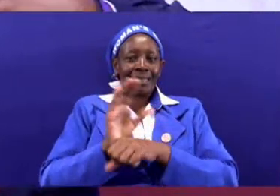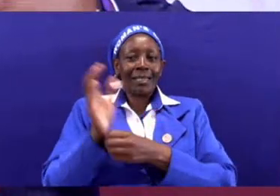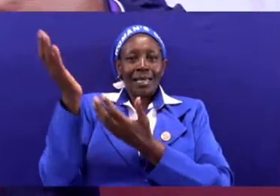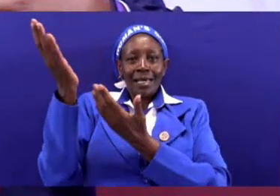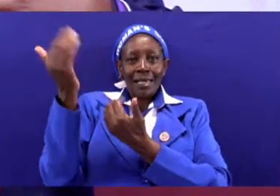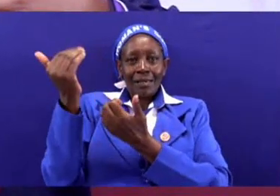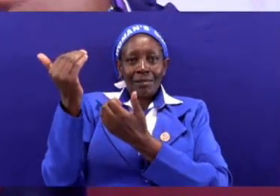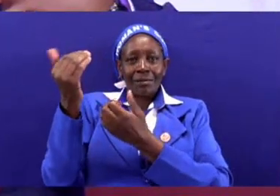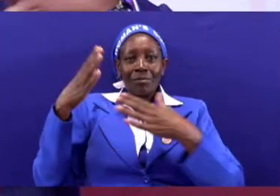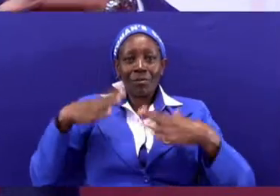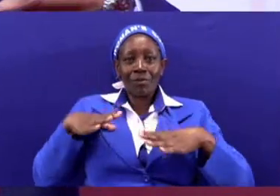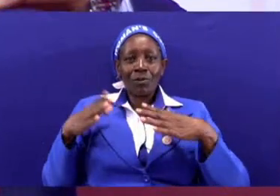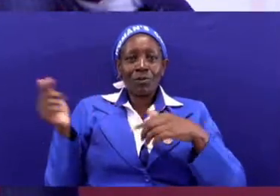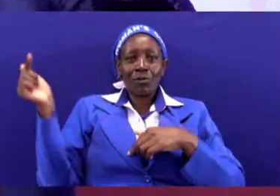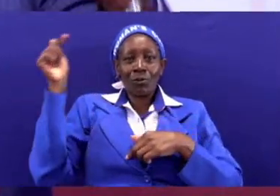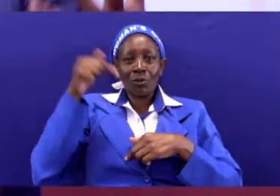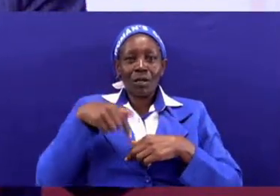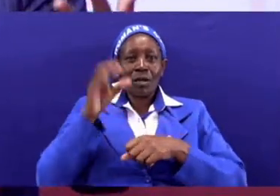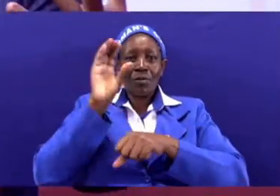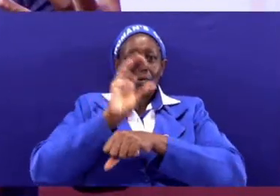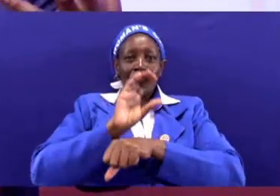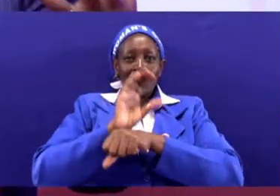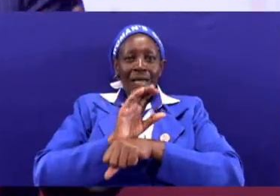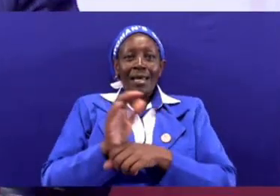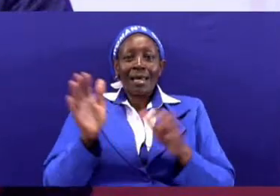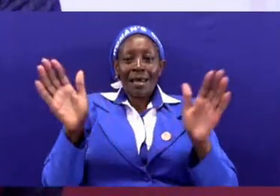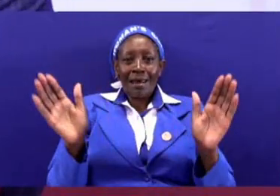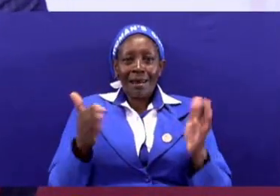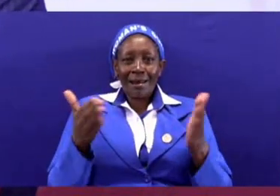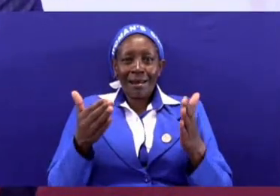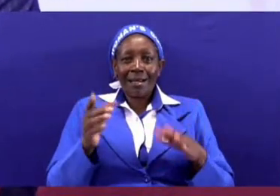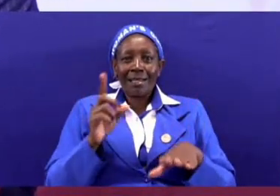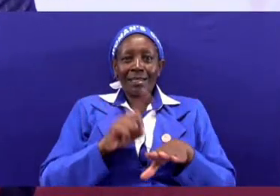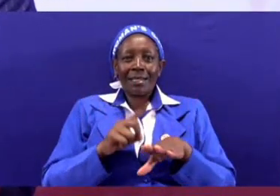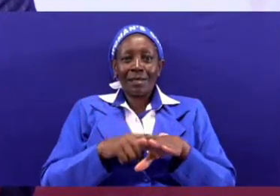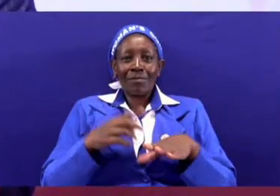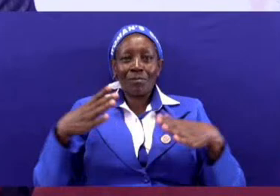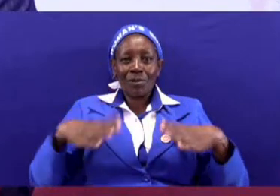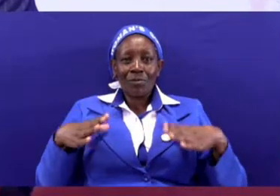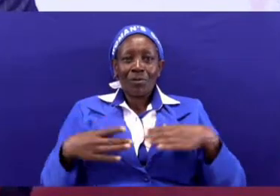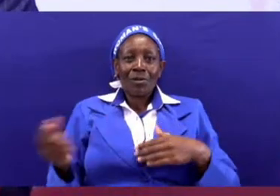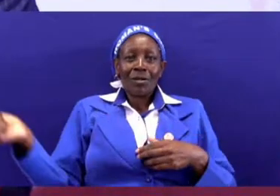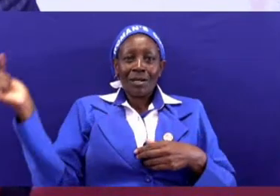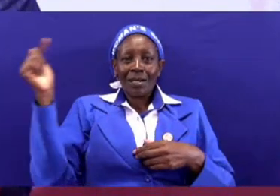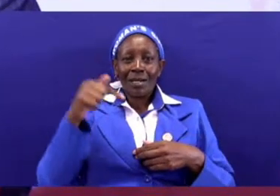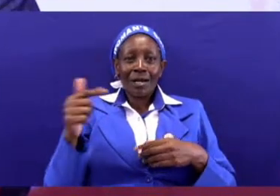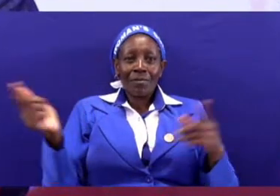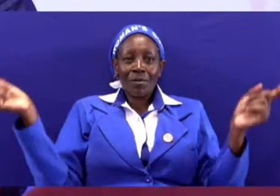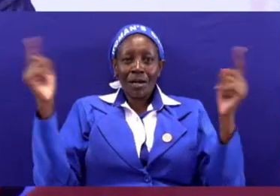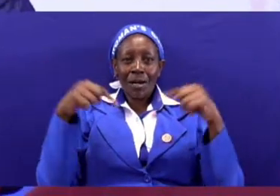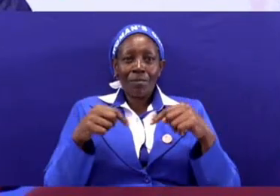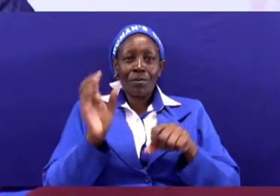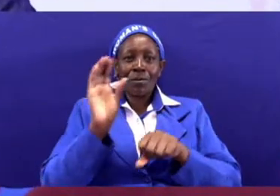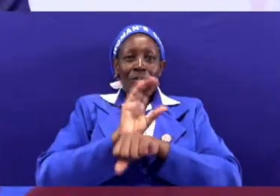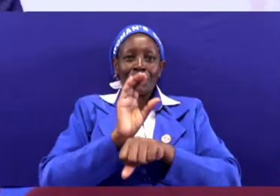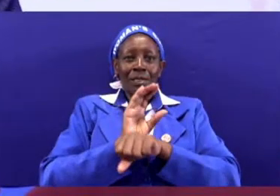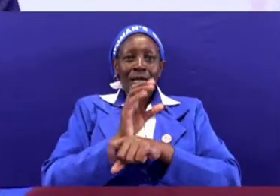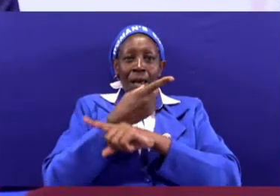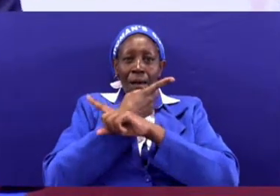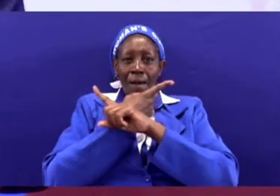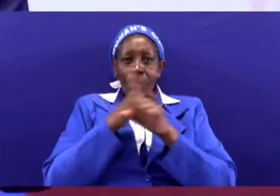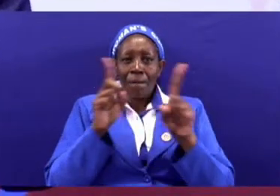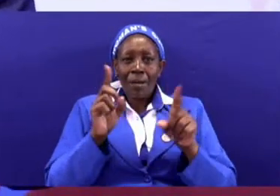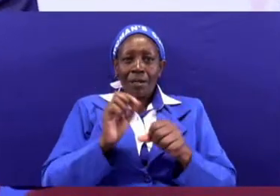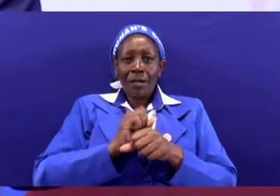to the congregation. And we are, of course, encouraged when our people do come to the congregation. But it seems as if what COVID